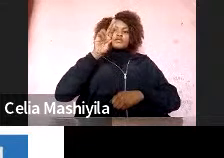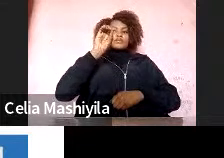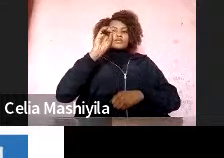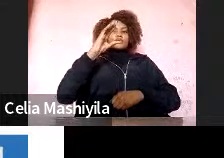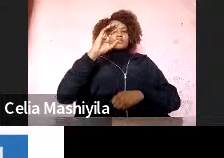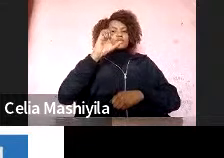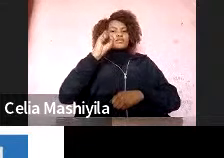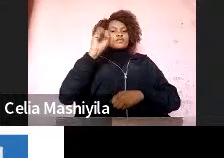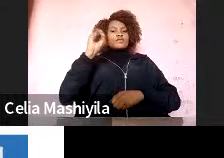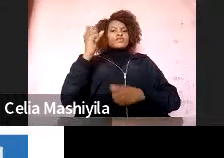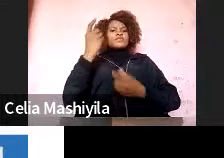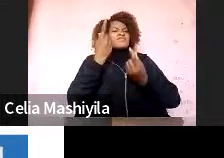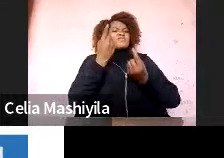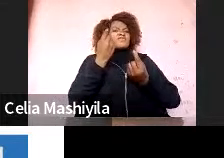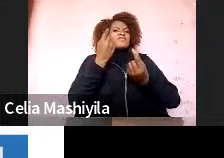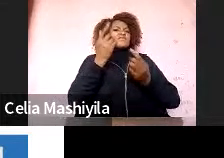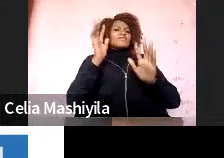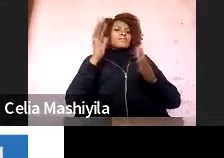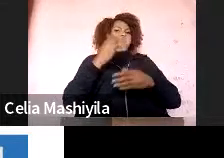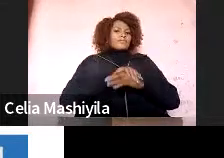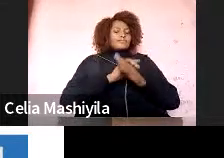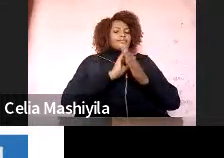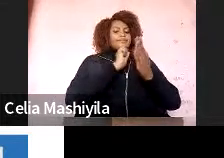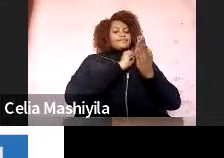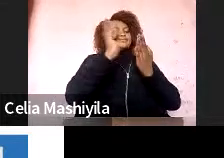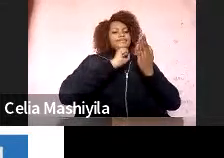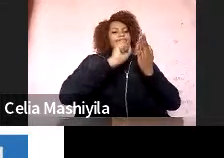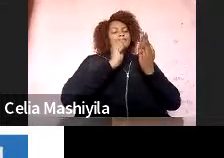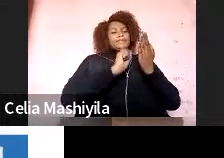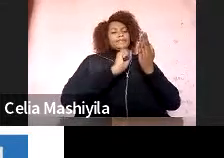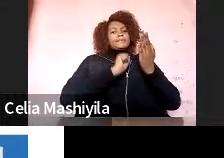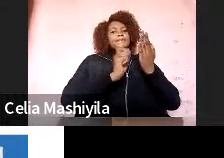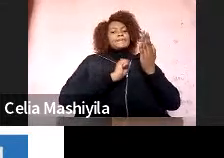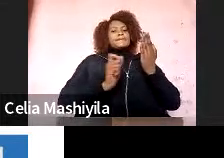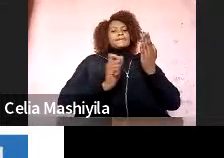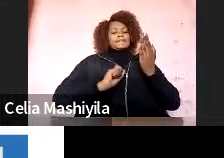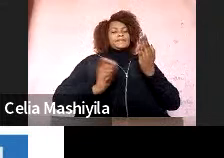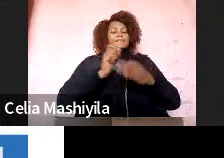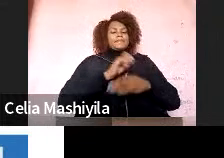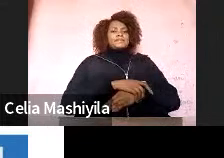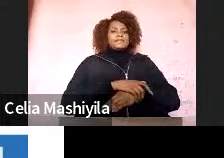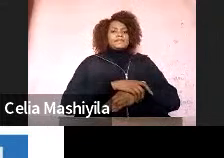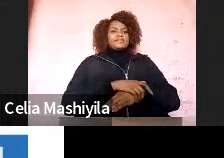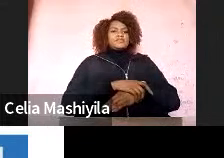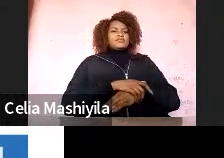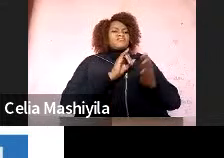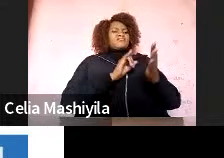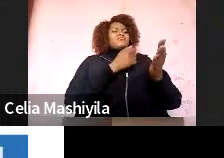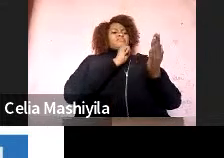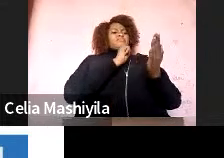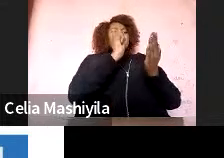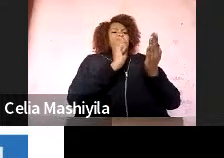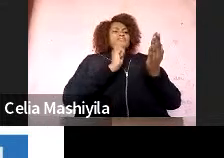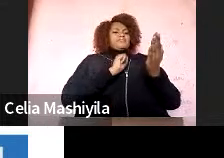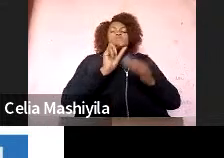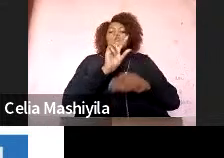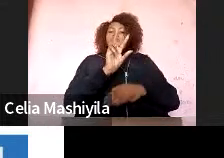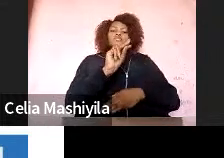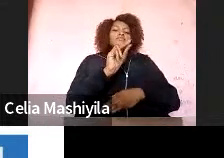all know we can be able to prove. But you don't write it anywhere. You must write your